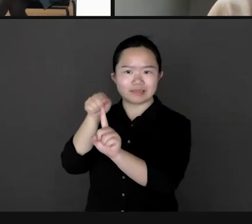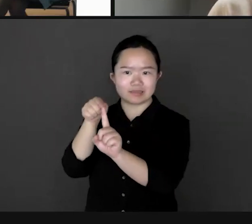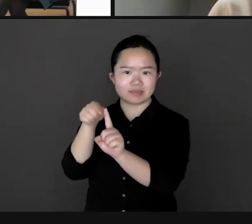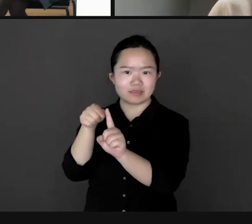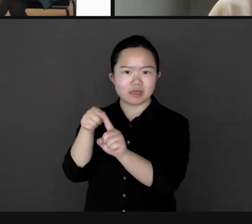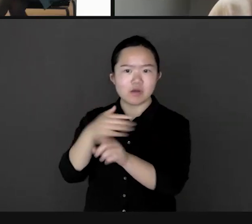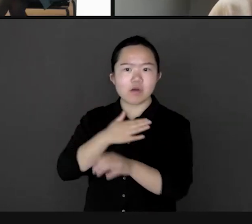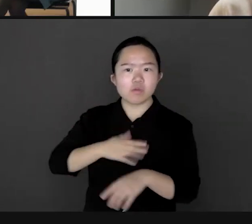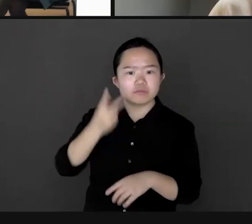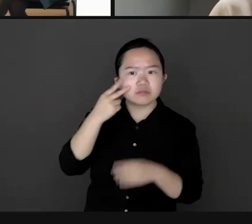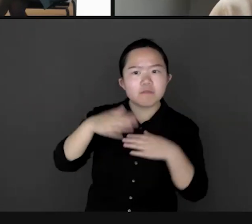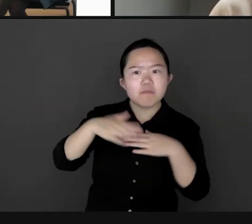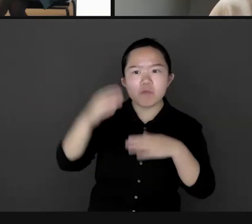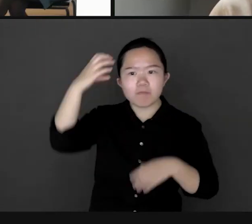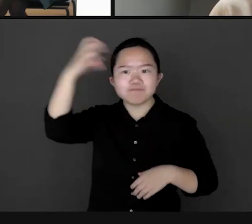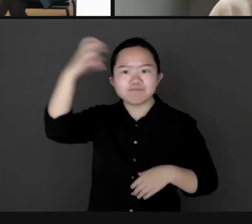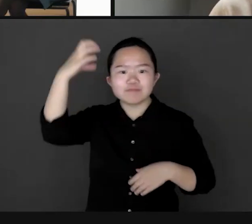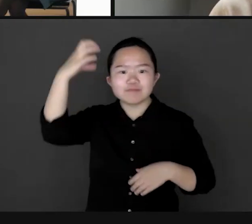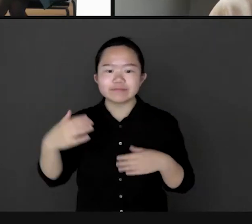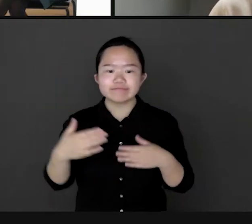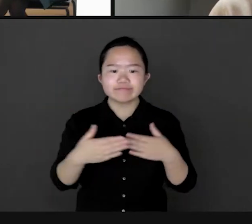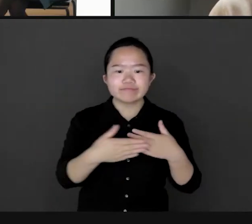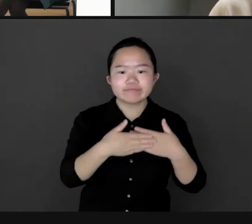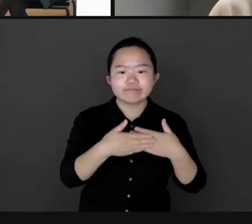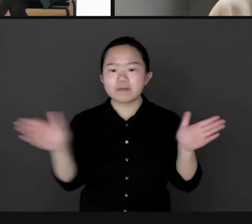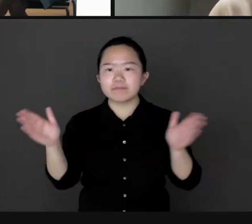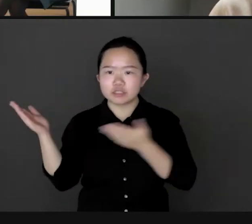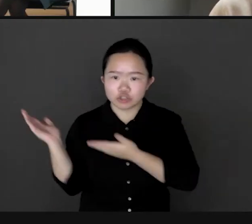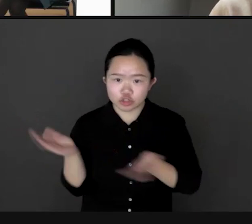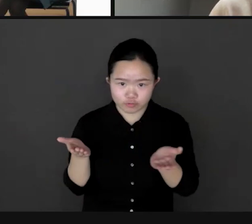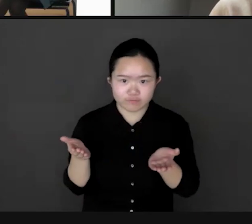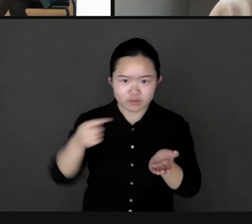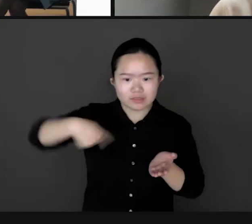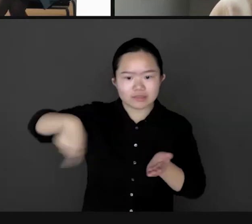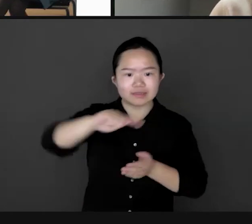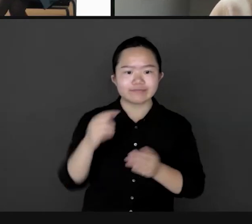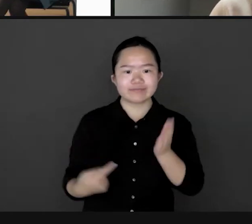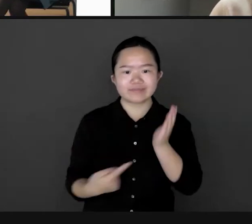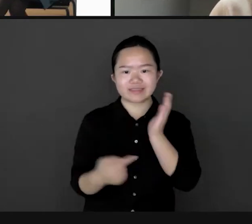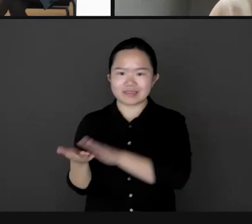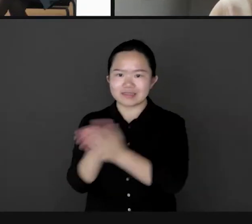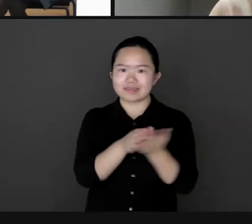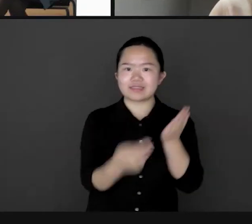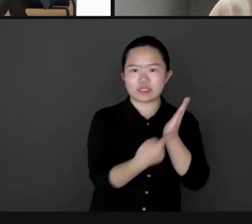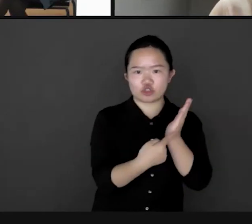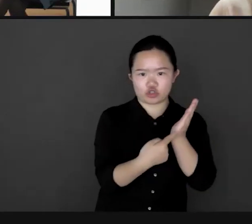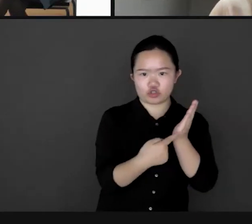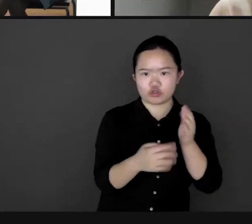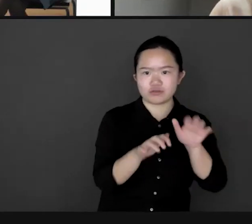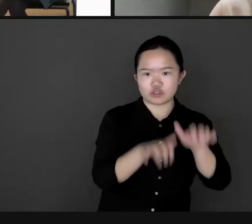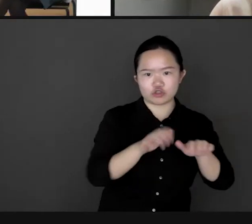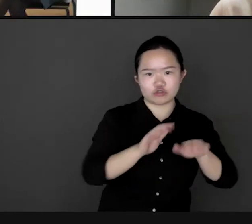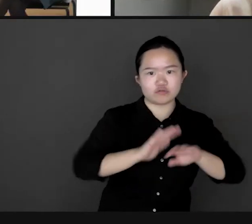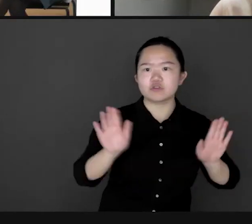for the European Accessibility Act, which is something that we have as a common project. The European Standardization